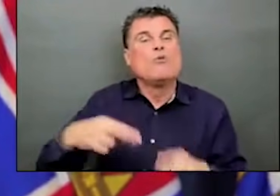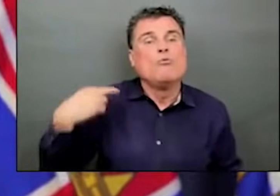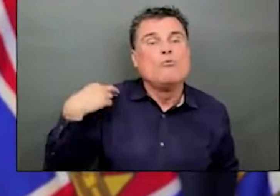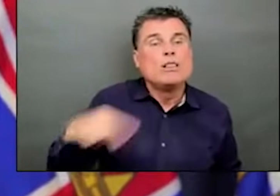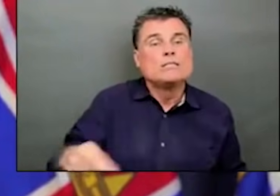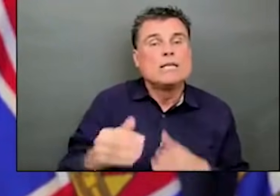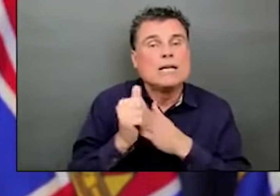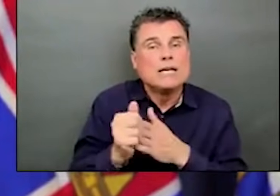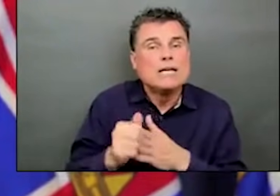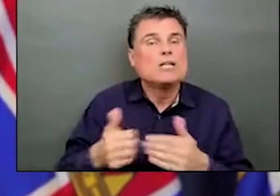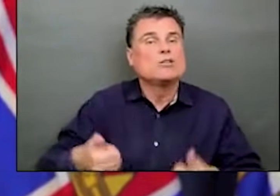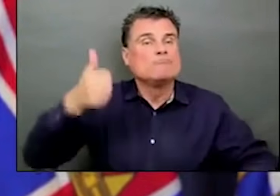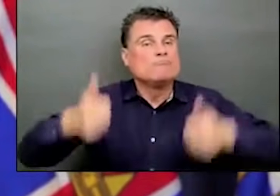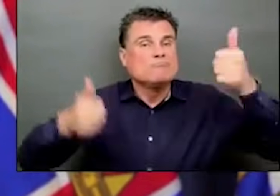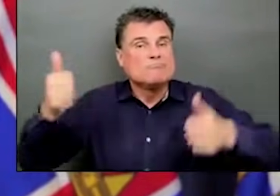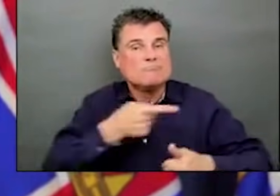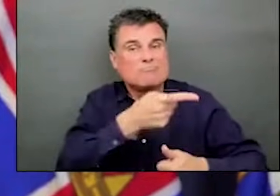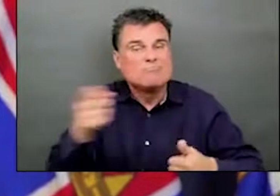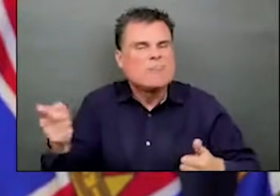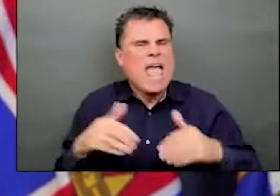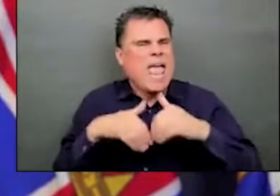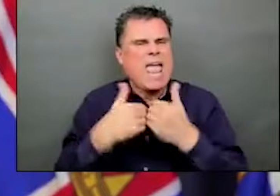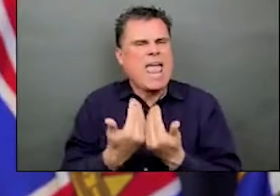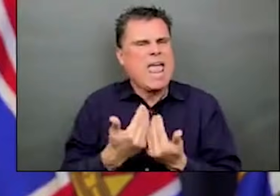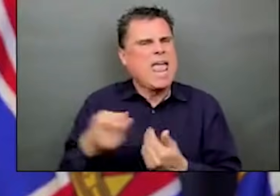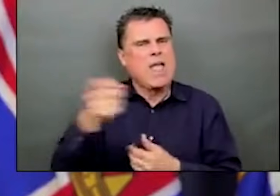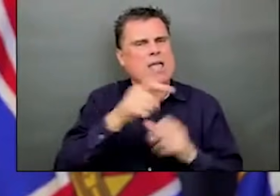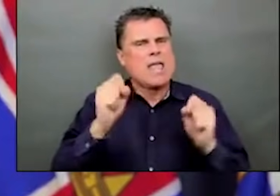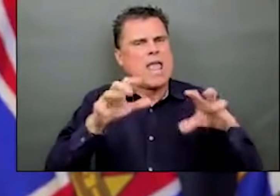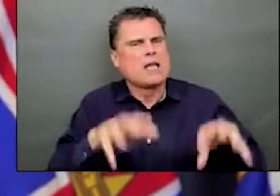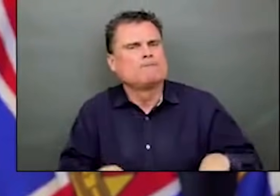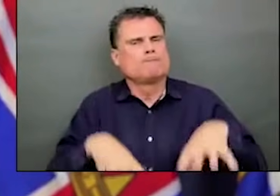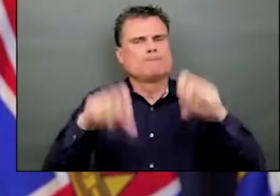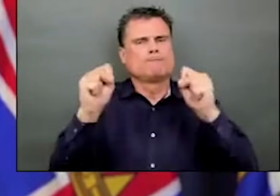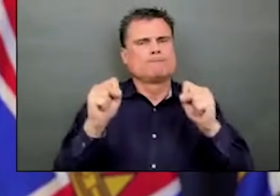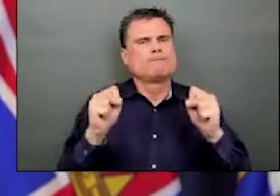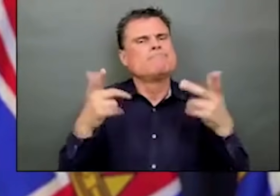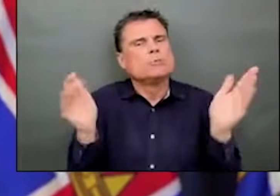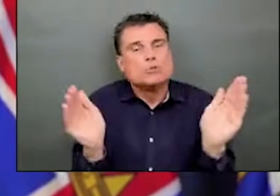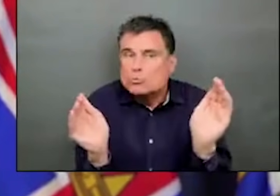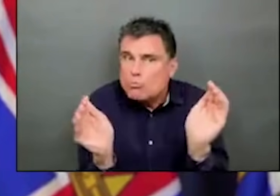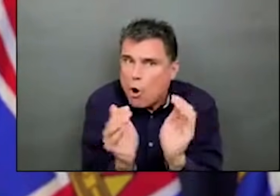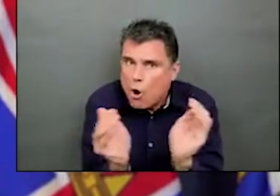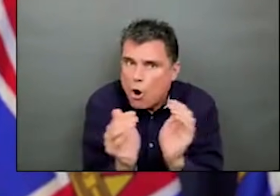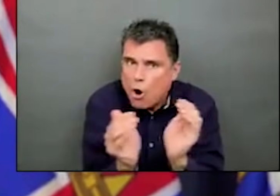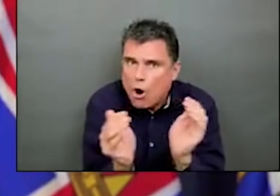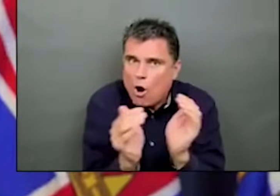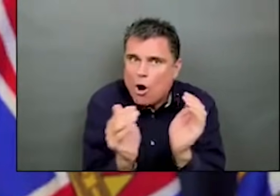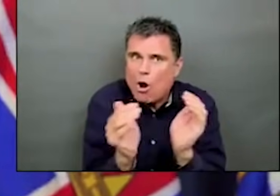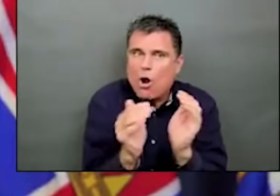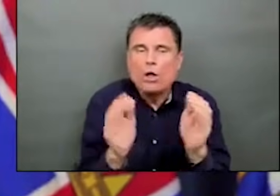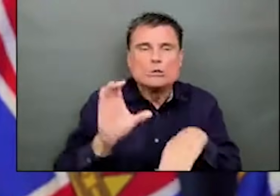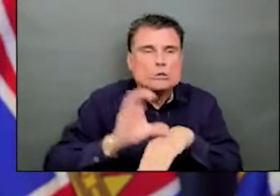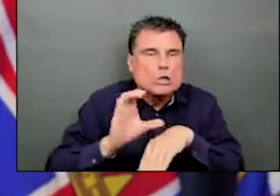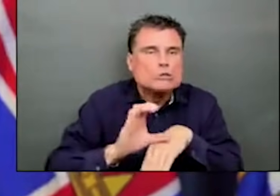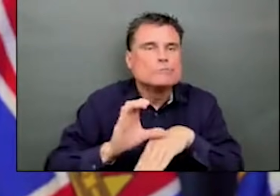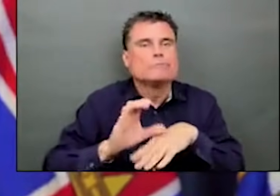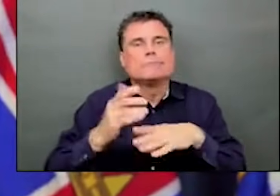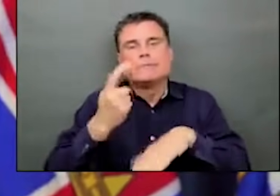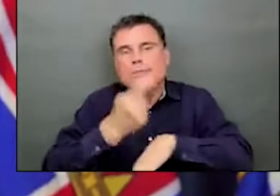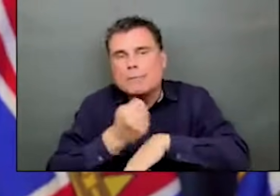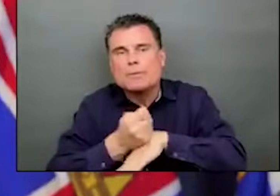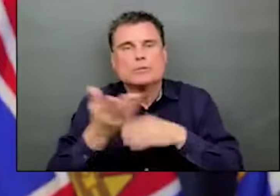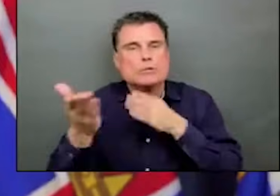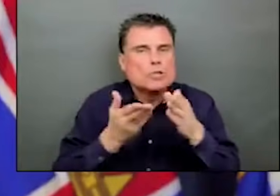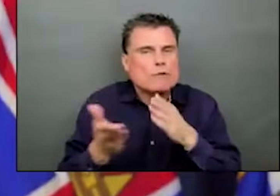have small indoor services later in the month, outdoor events, which we know are safer than indoor events.